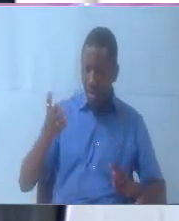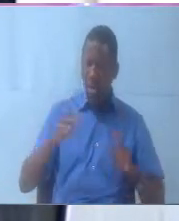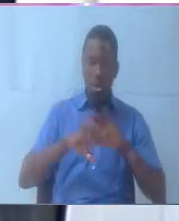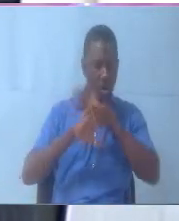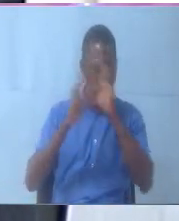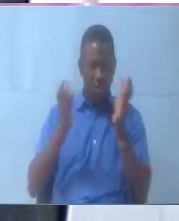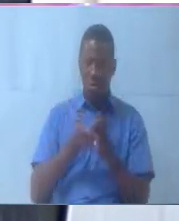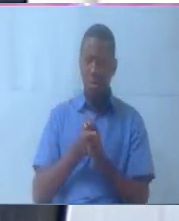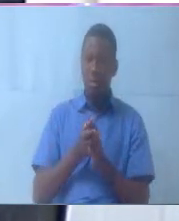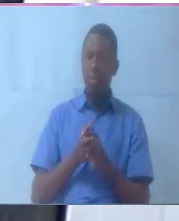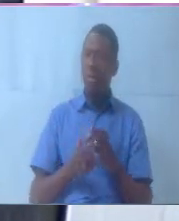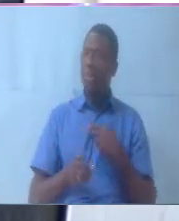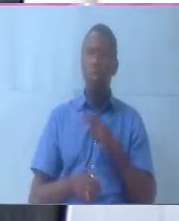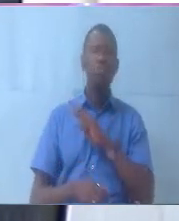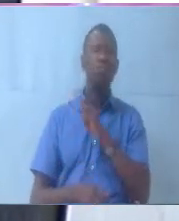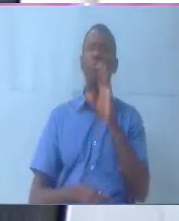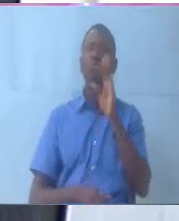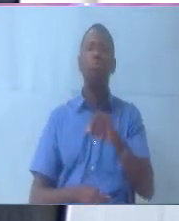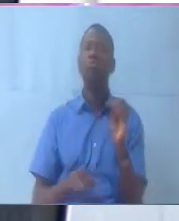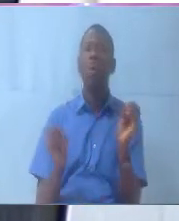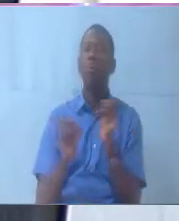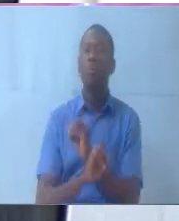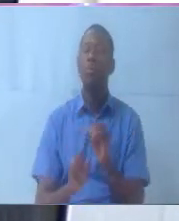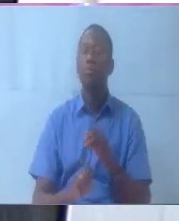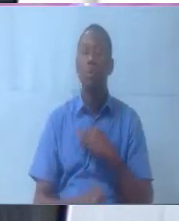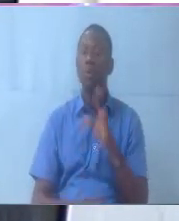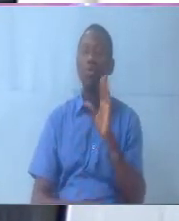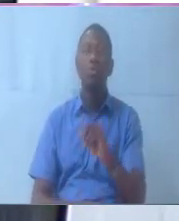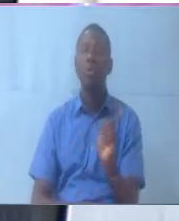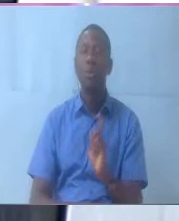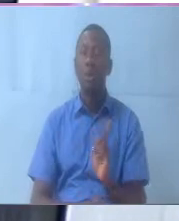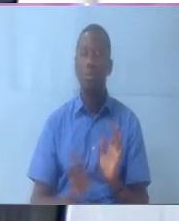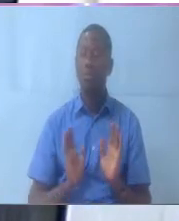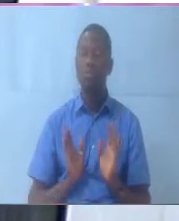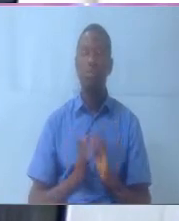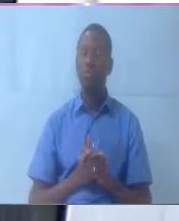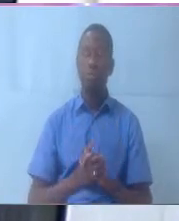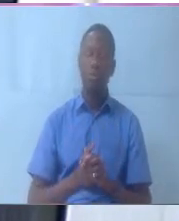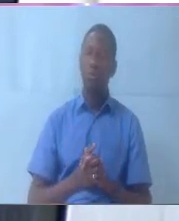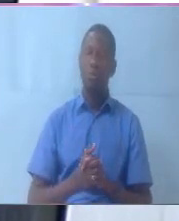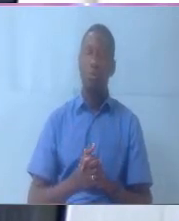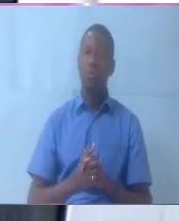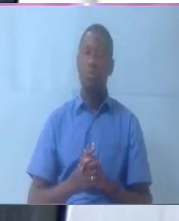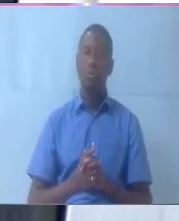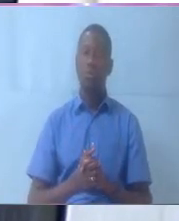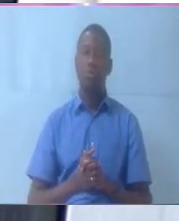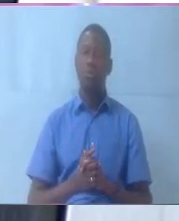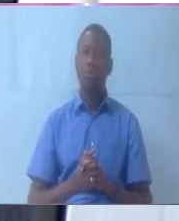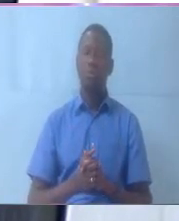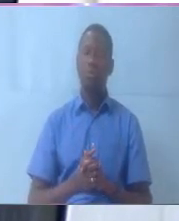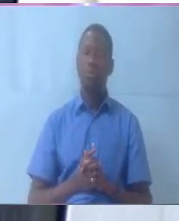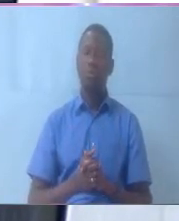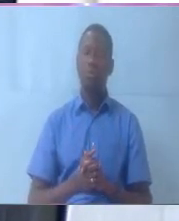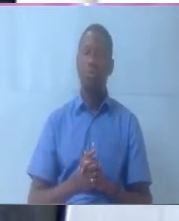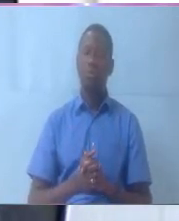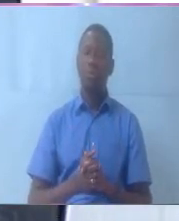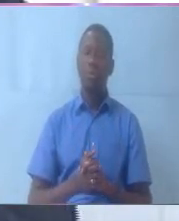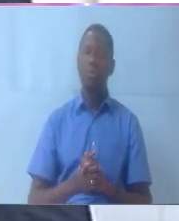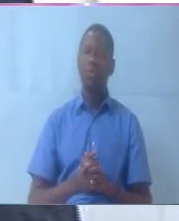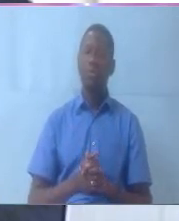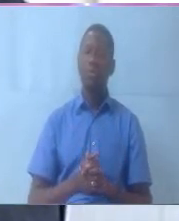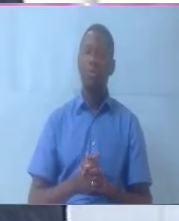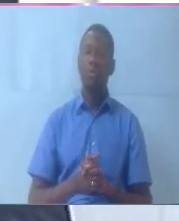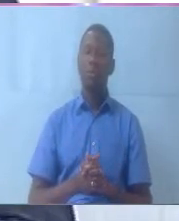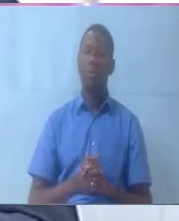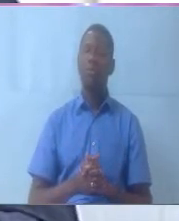mfonye. I said, I'm not guilty of this offense. Nko nyimtama nyinki tu miro me ya foten kuteje me endemuta. But then I